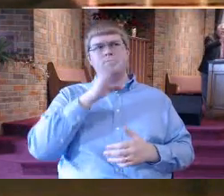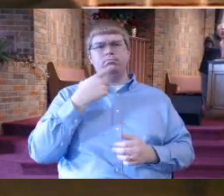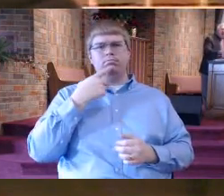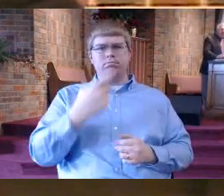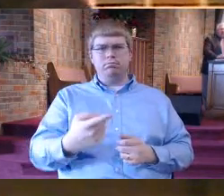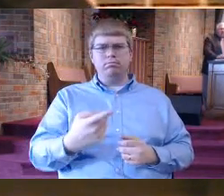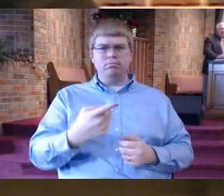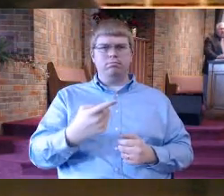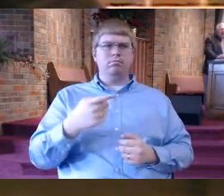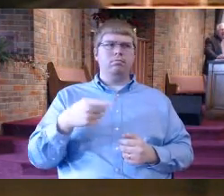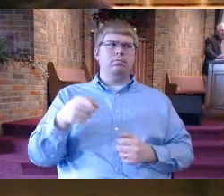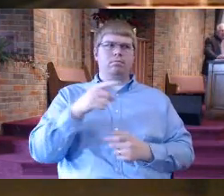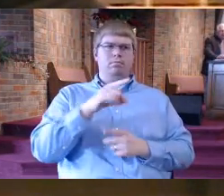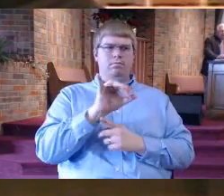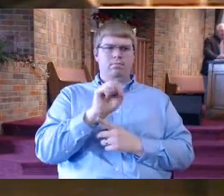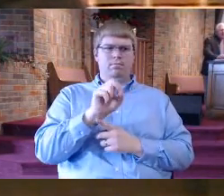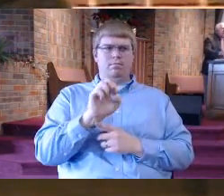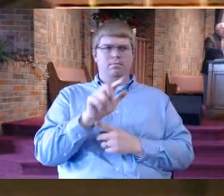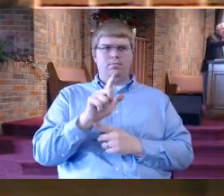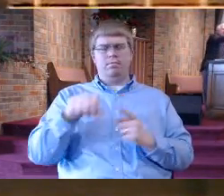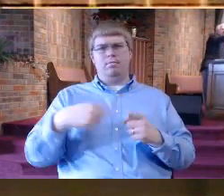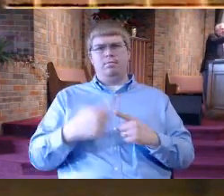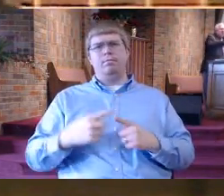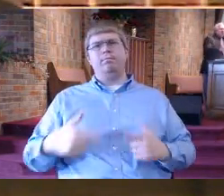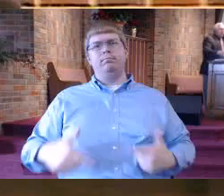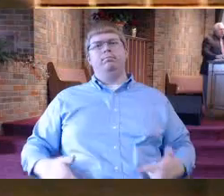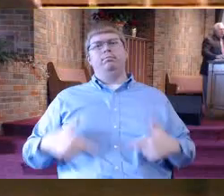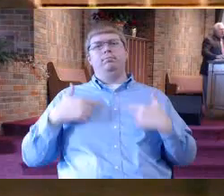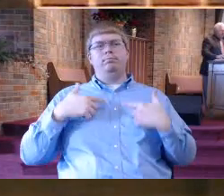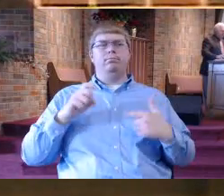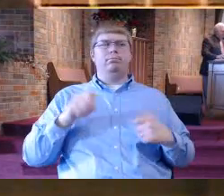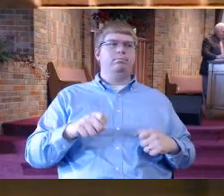about life, how they should live, what they should do.